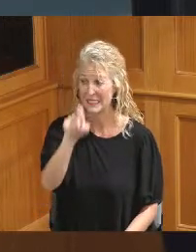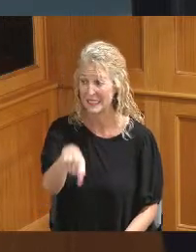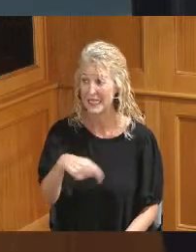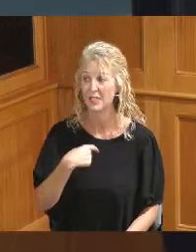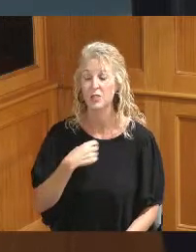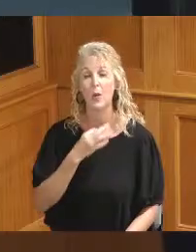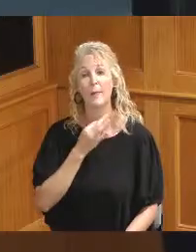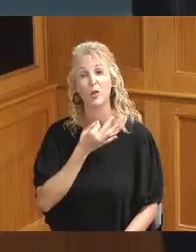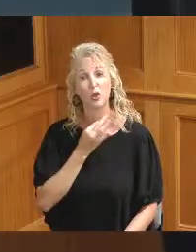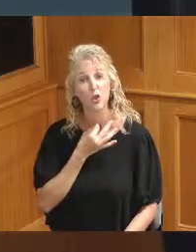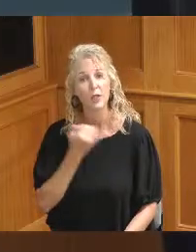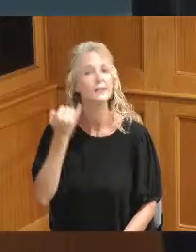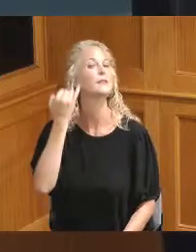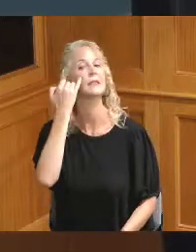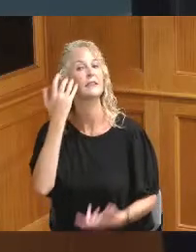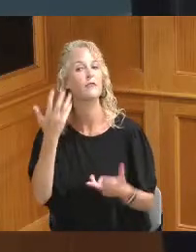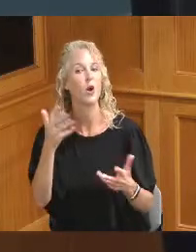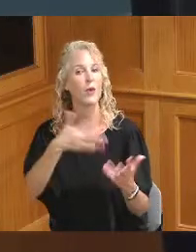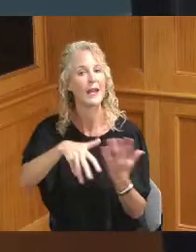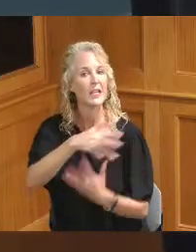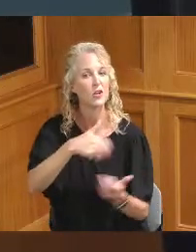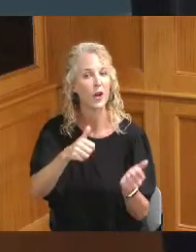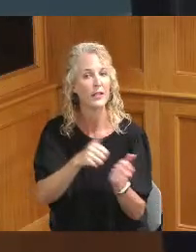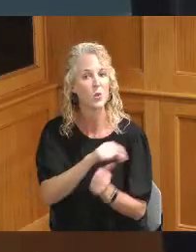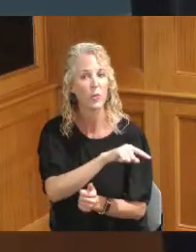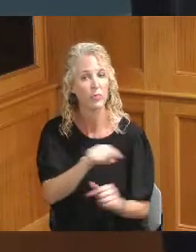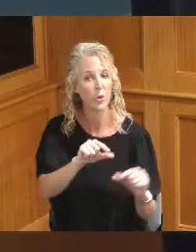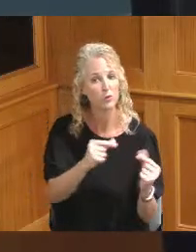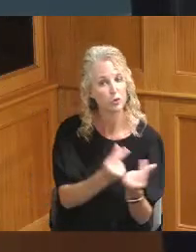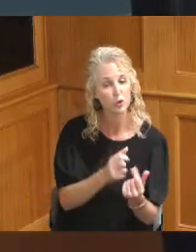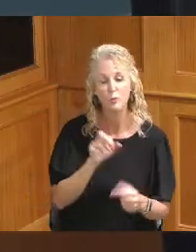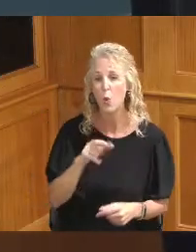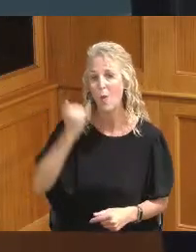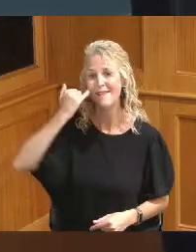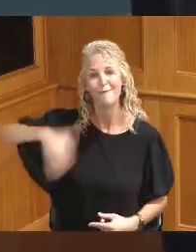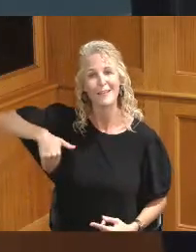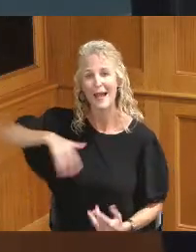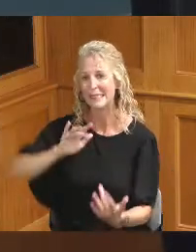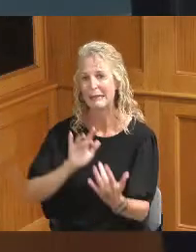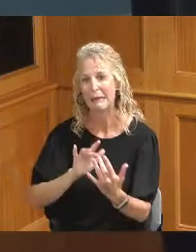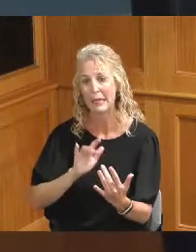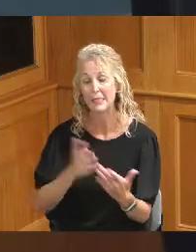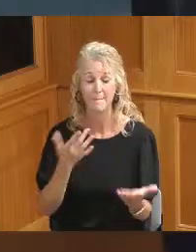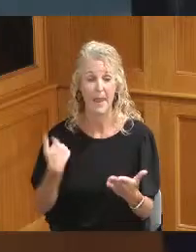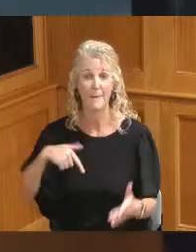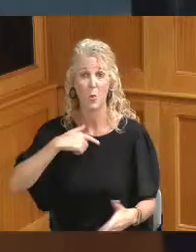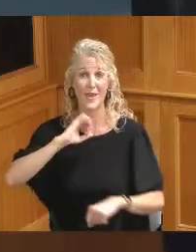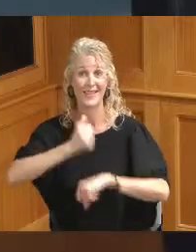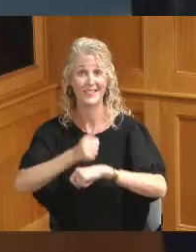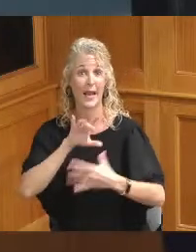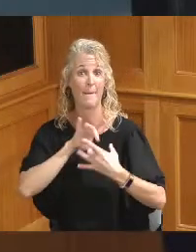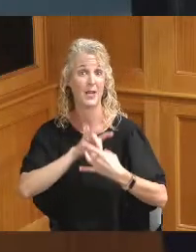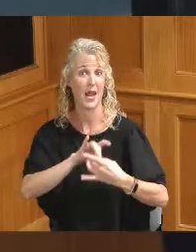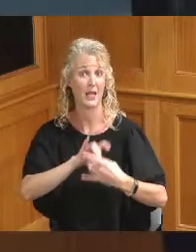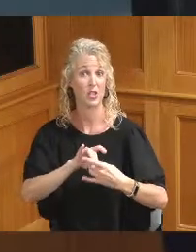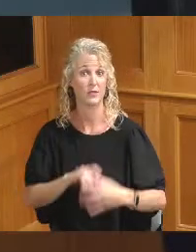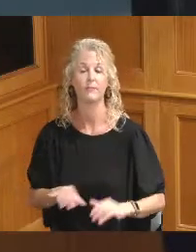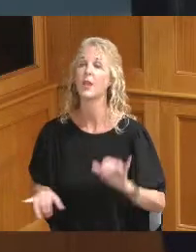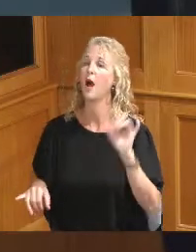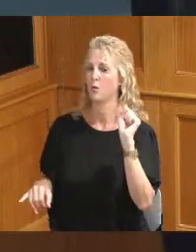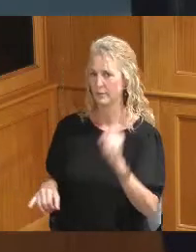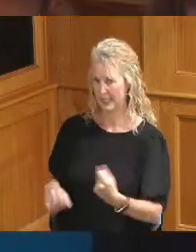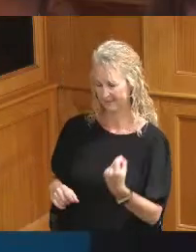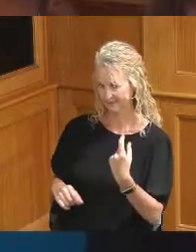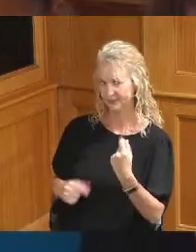just wondering if you're already interacting with groups like that, or if we could assist you in making that happen. Yes,